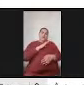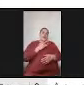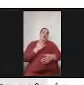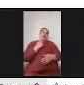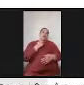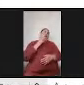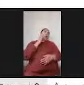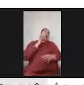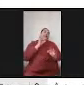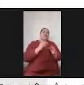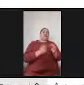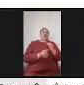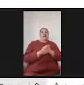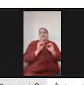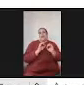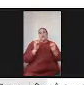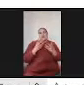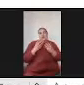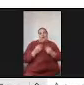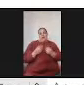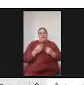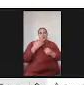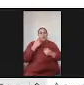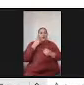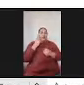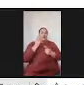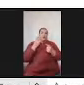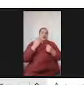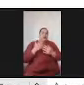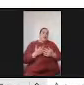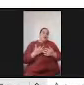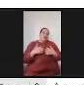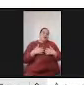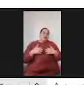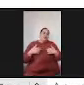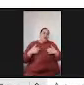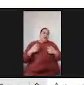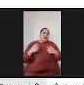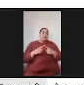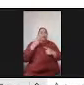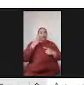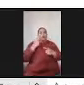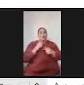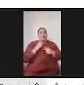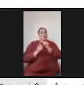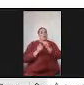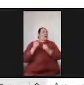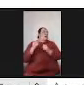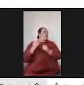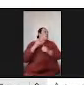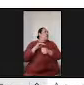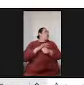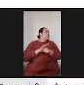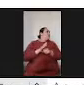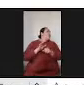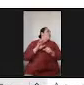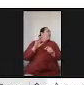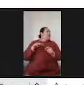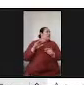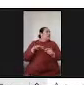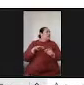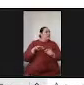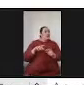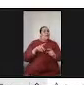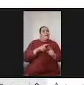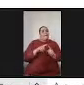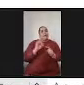that happen? Looking at the financial constraints and looking back from the COVID-19. What was the reason